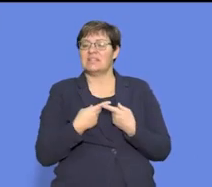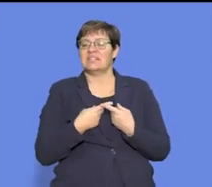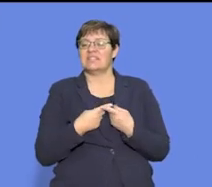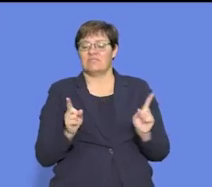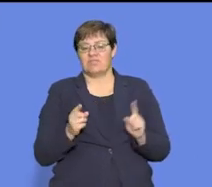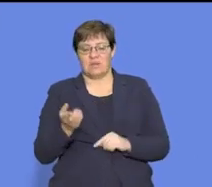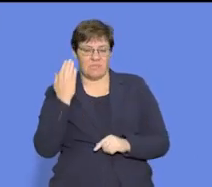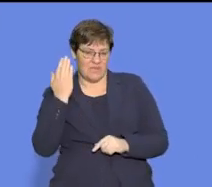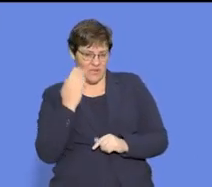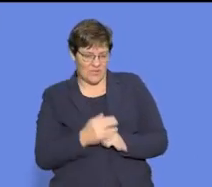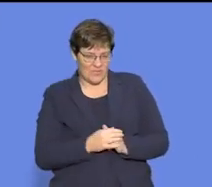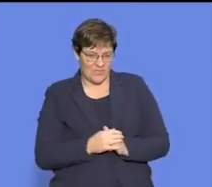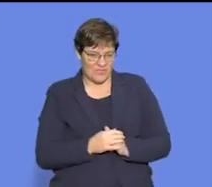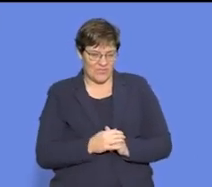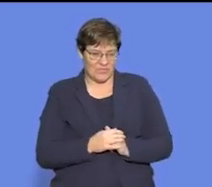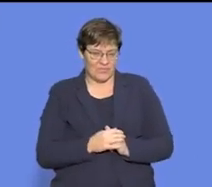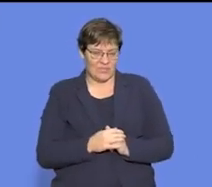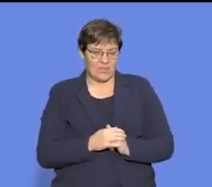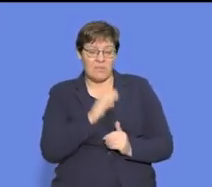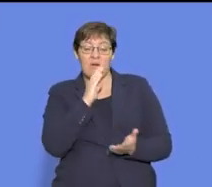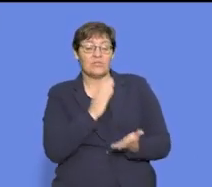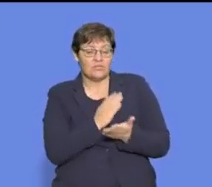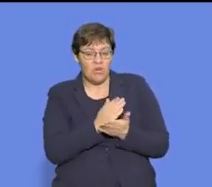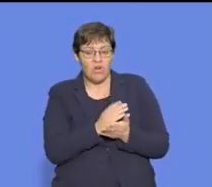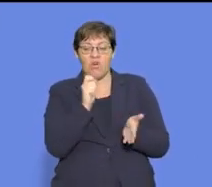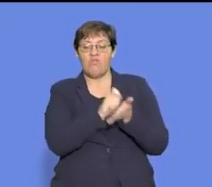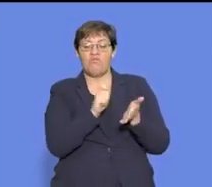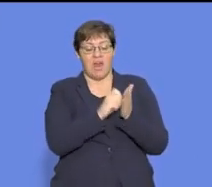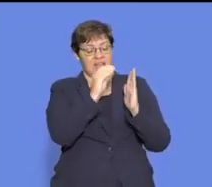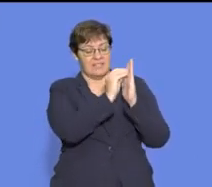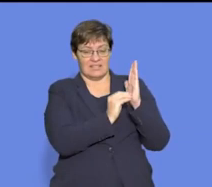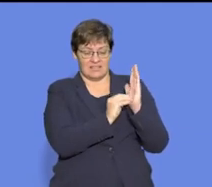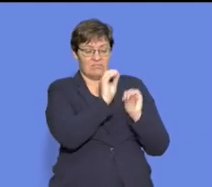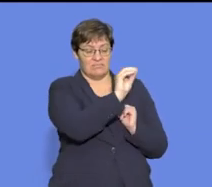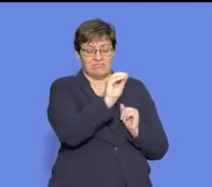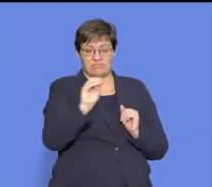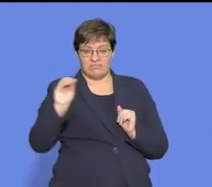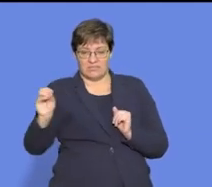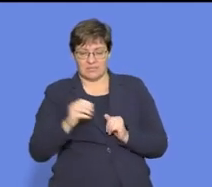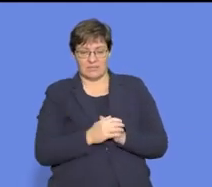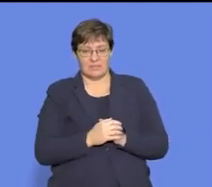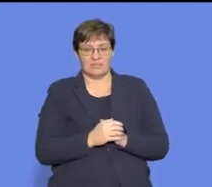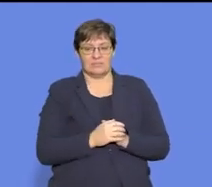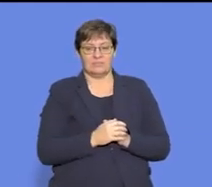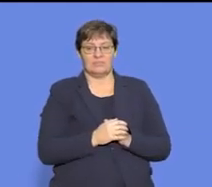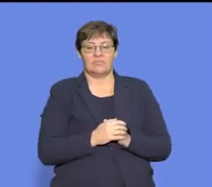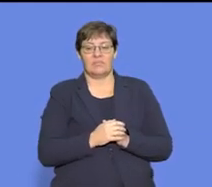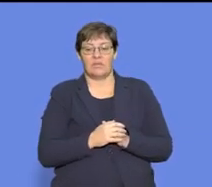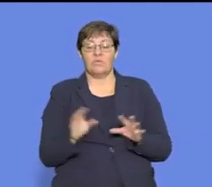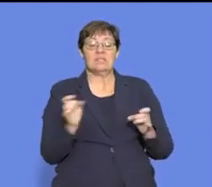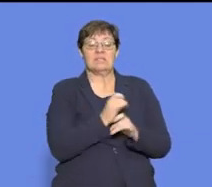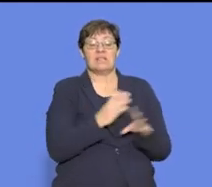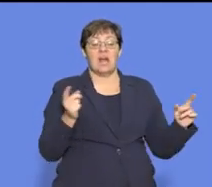So that's slightly different from what we had before. Let's make sure that we can write the cell notation for